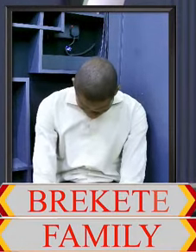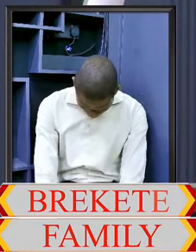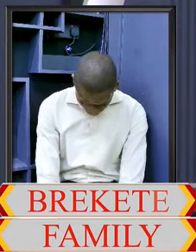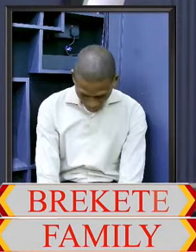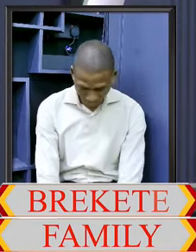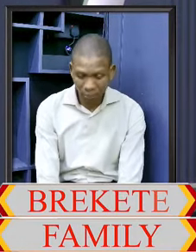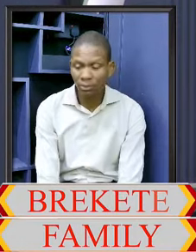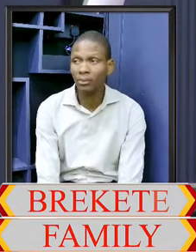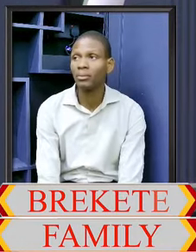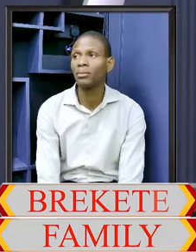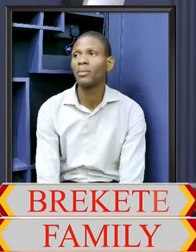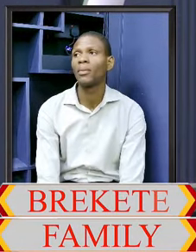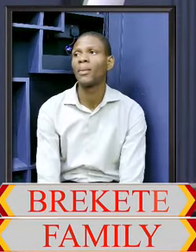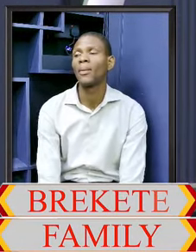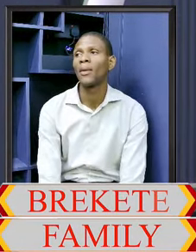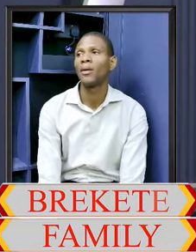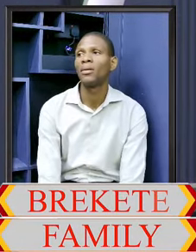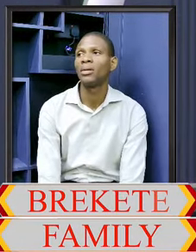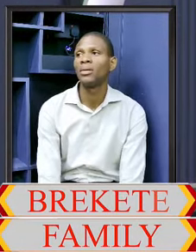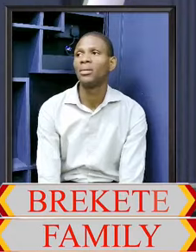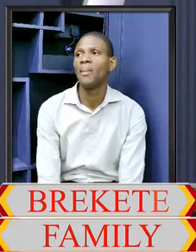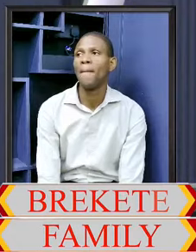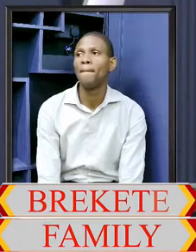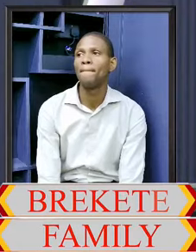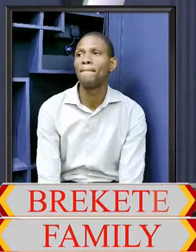The number they had you to bring.